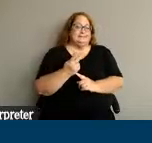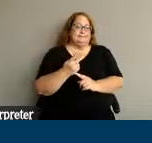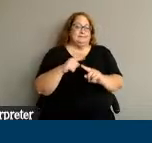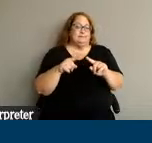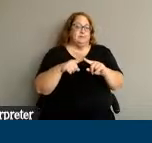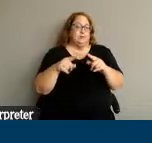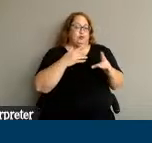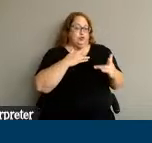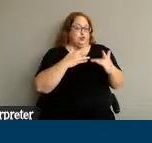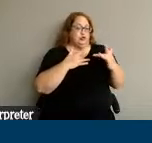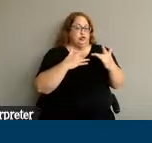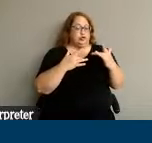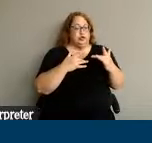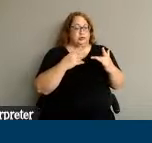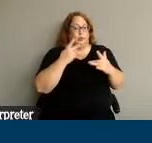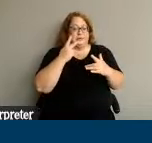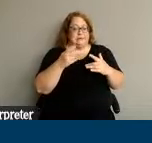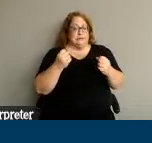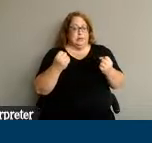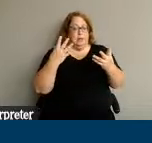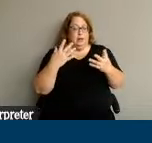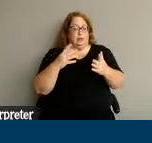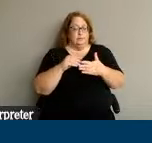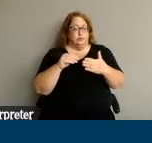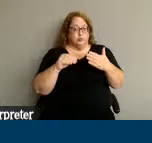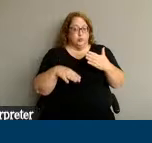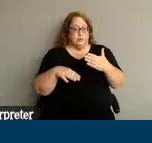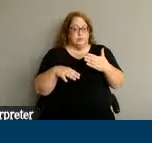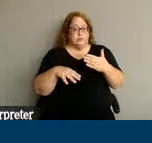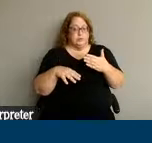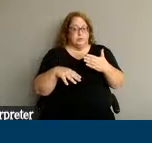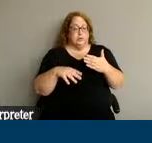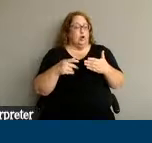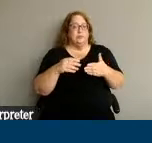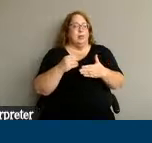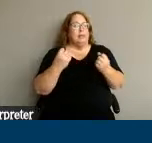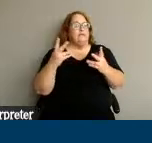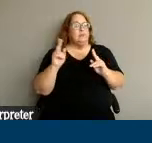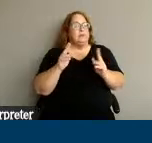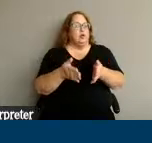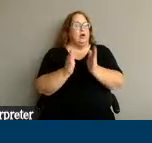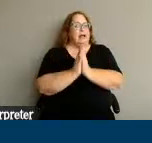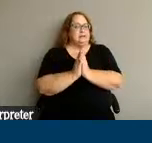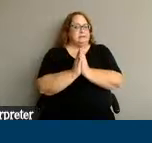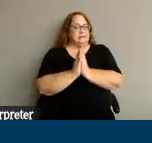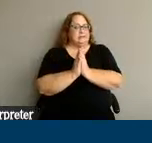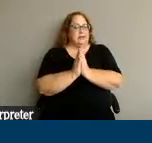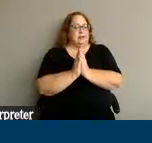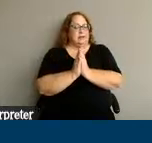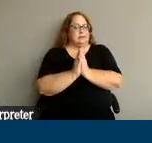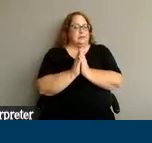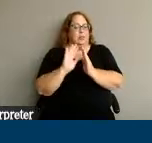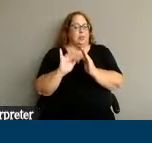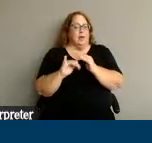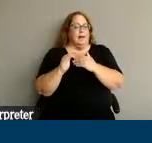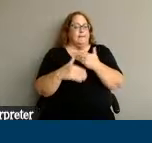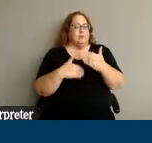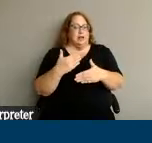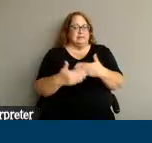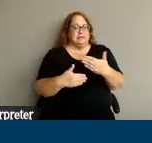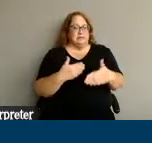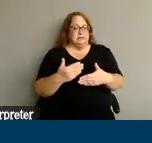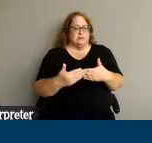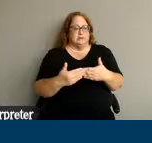of concern where we may see a high number of individuals that are making those requests, those processes